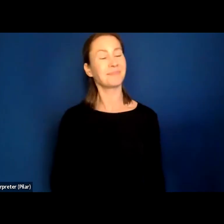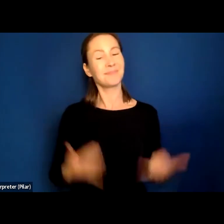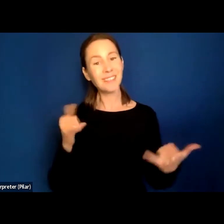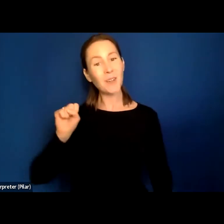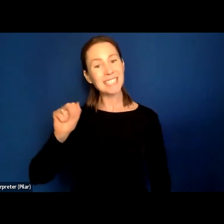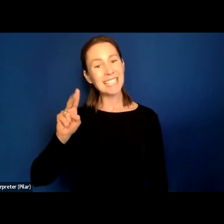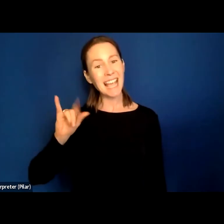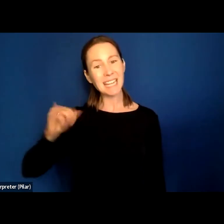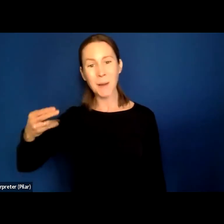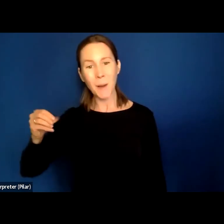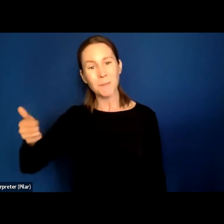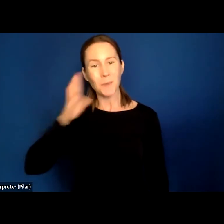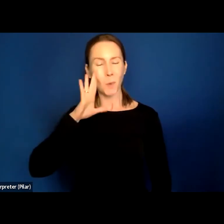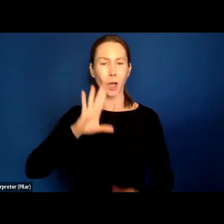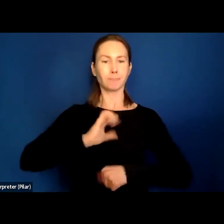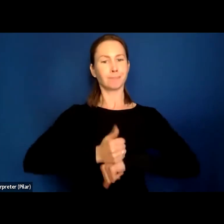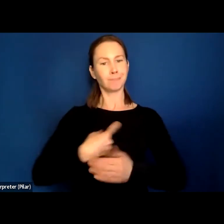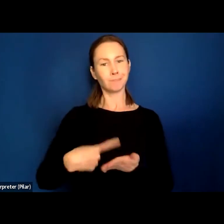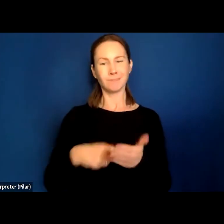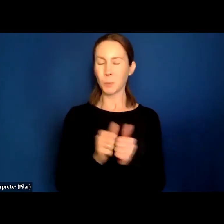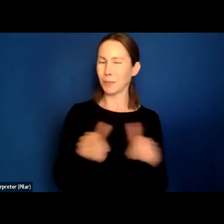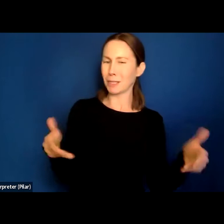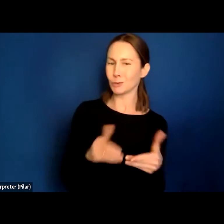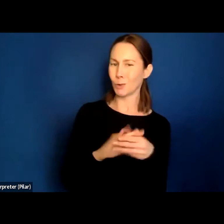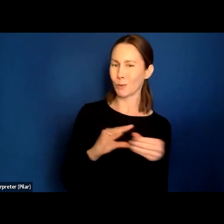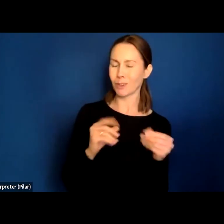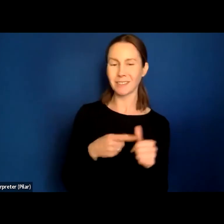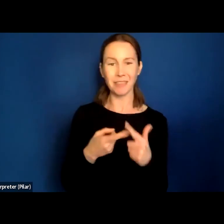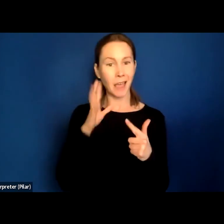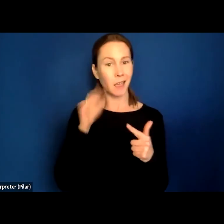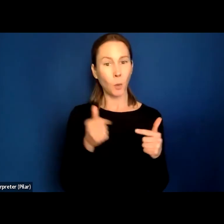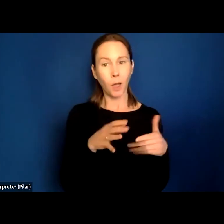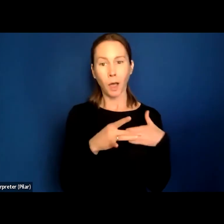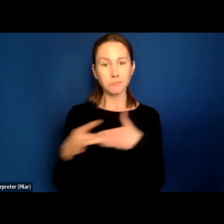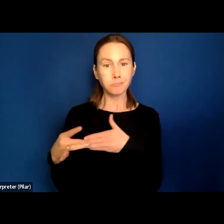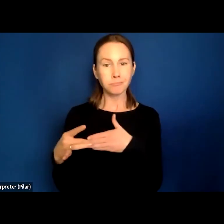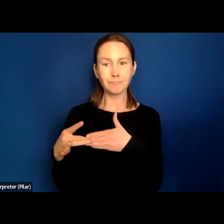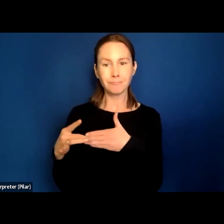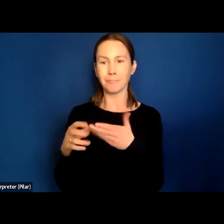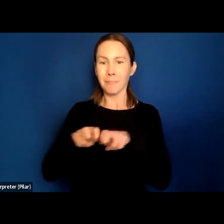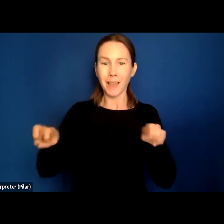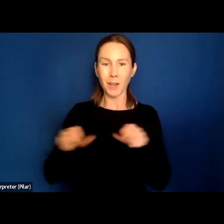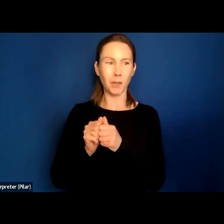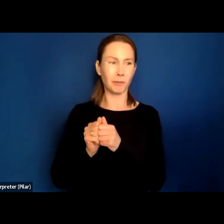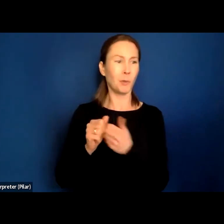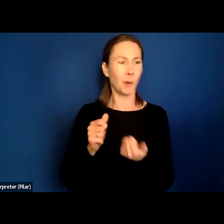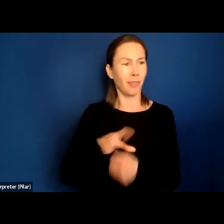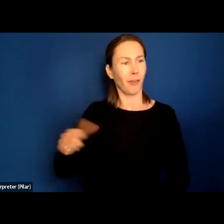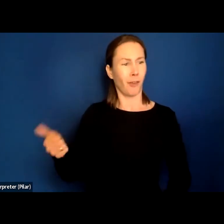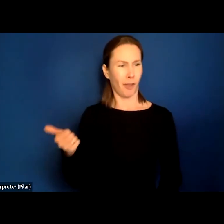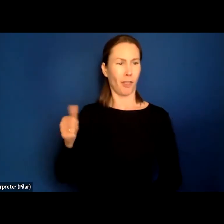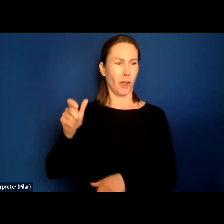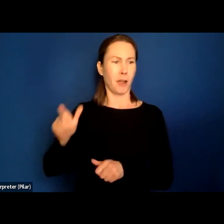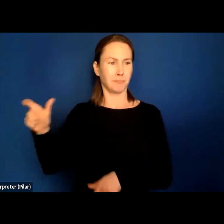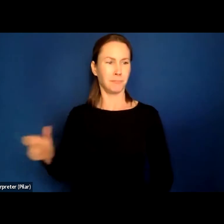up our discussion with some introductory remarks and then moderate the panel with Ryan and Bridgit. And for those of you